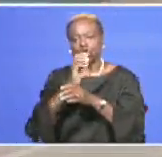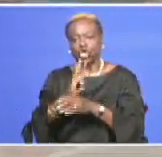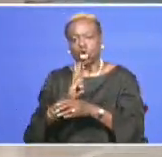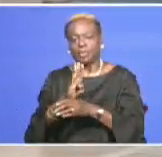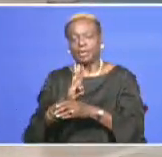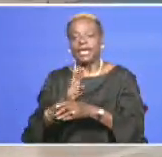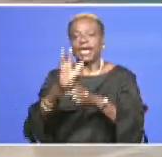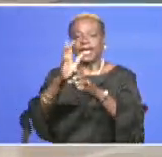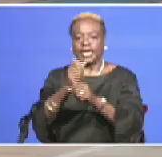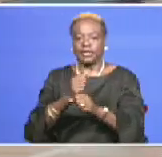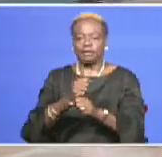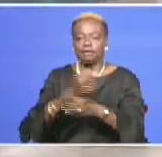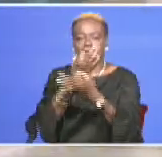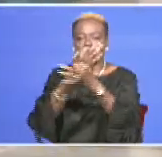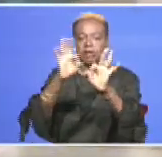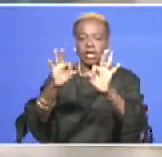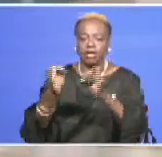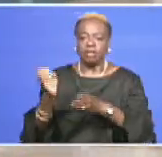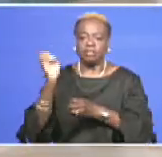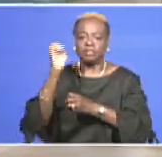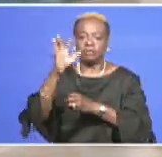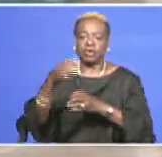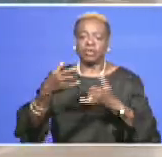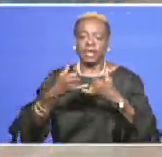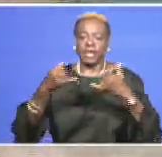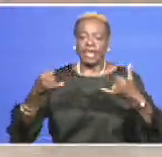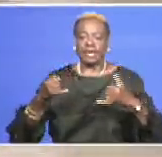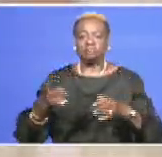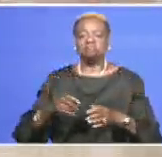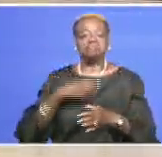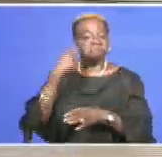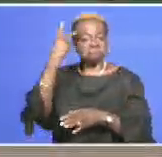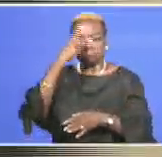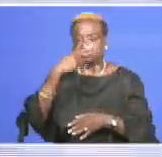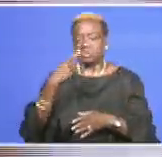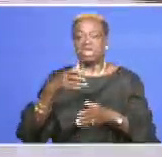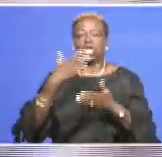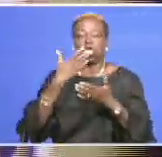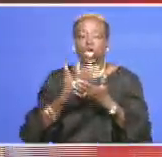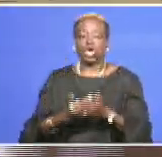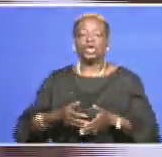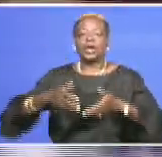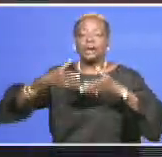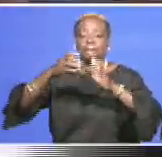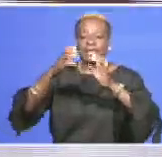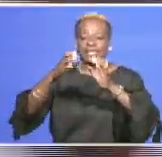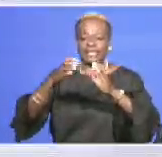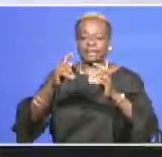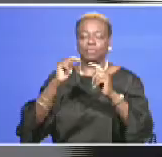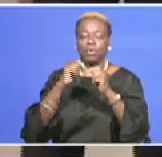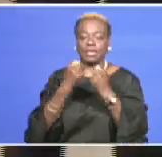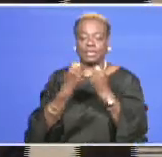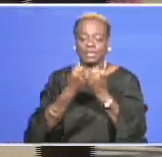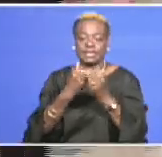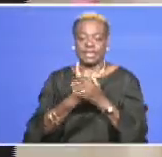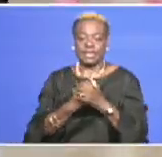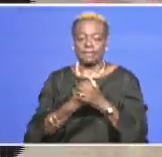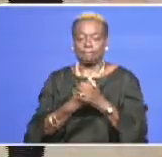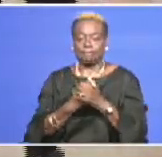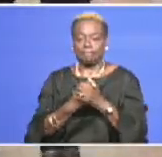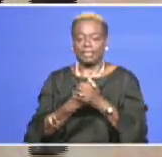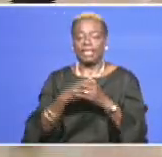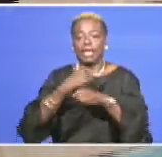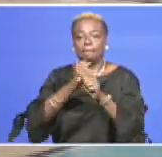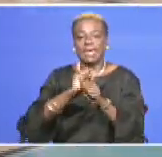the free throw line. It was a pretty good basketball team. Some attacking guards, and they could shoot the ball. They spaced us. They played with five guys. And we made some